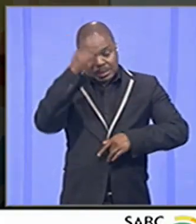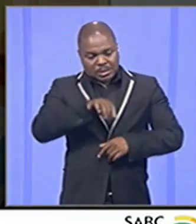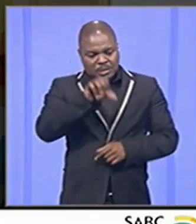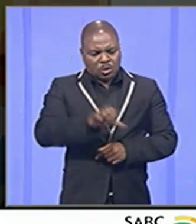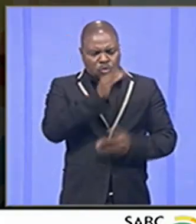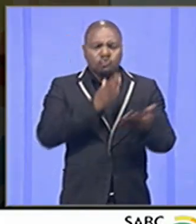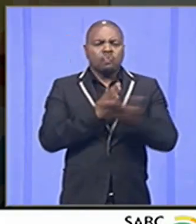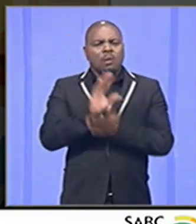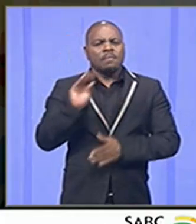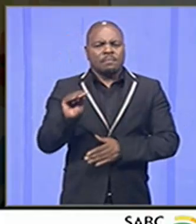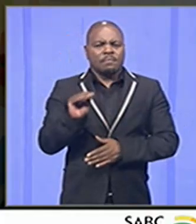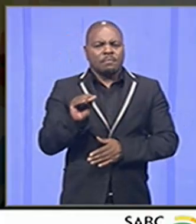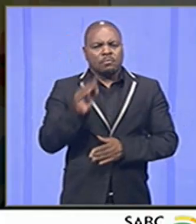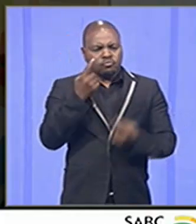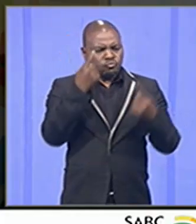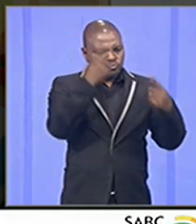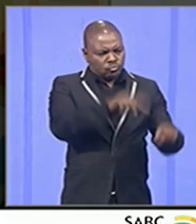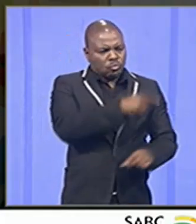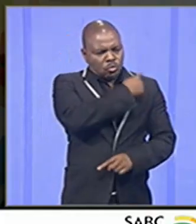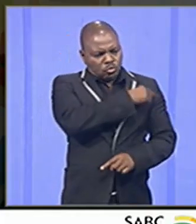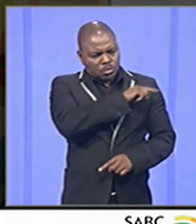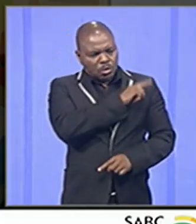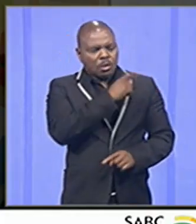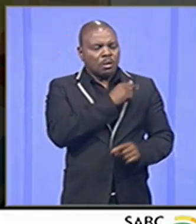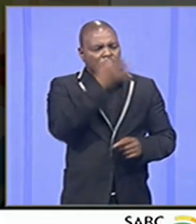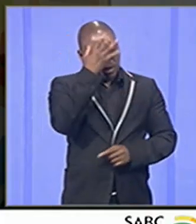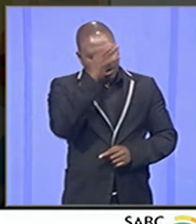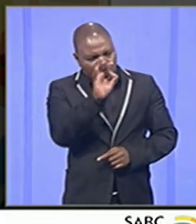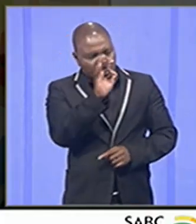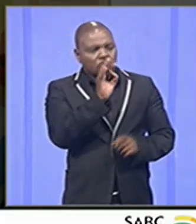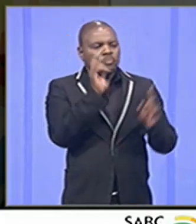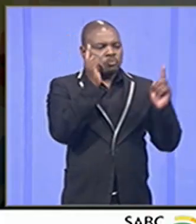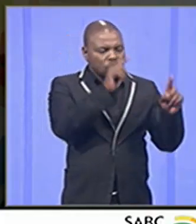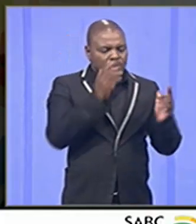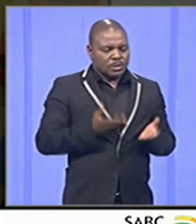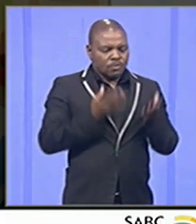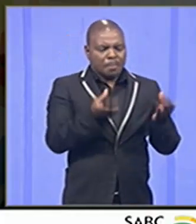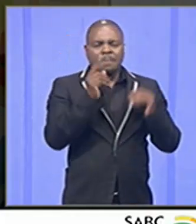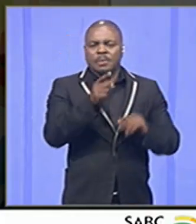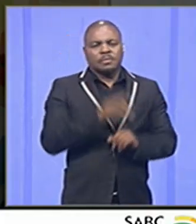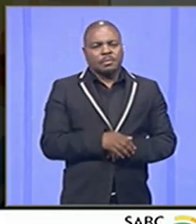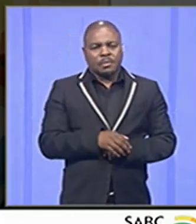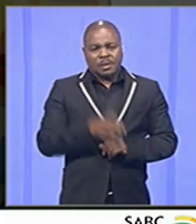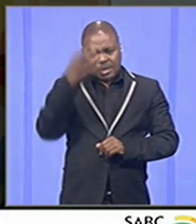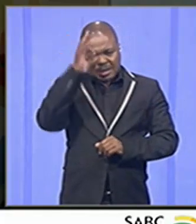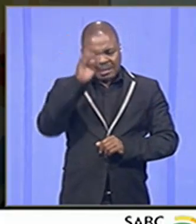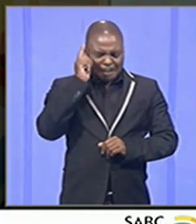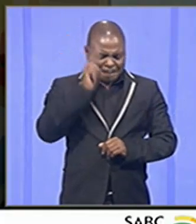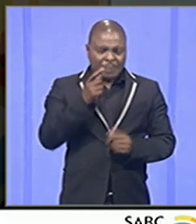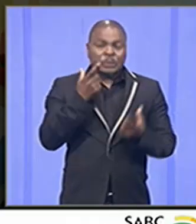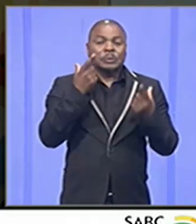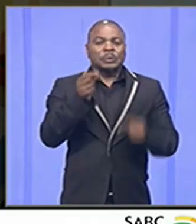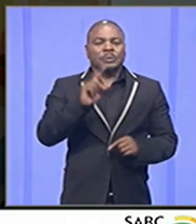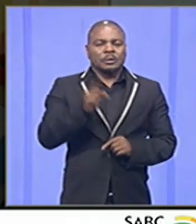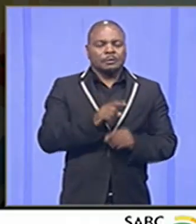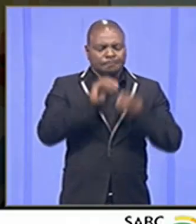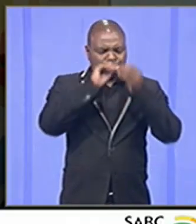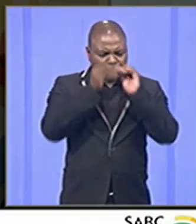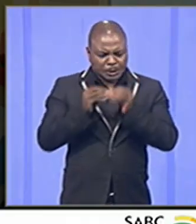go thola kalafi dipetleleng tsa mmuso wa naga ya Afrika Borwa. Mmuso seo o tlamehileng go se etsa ke go